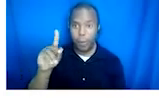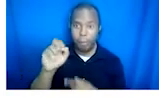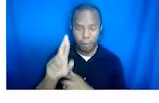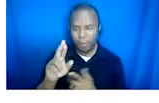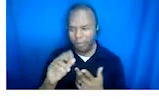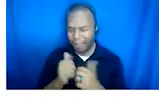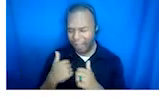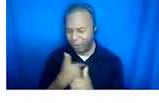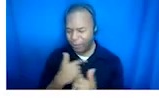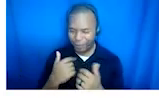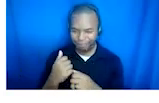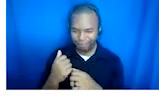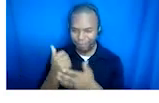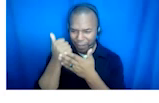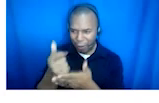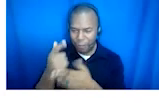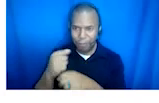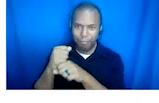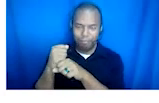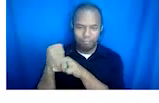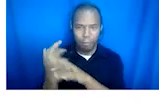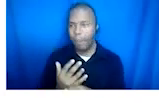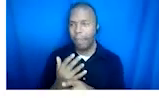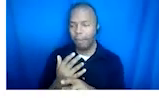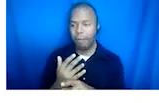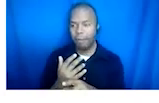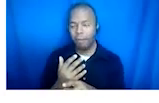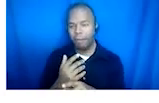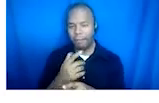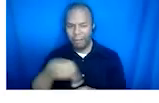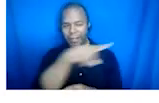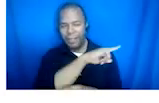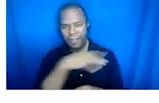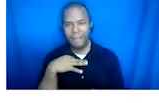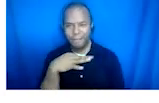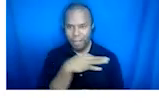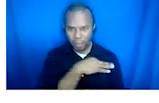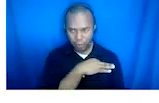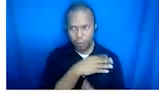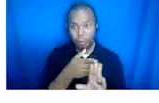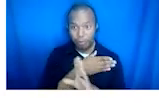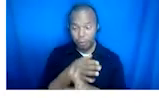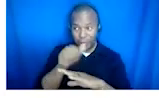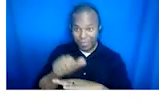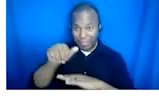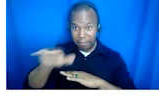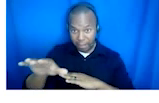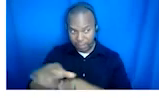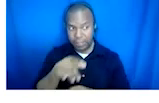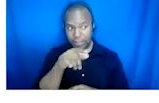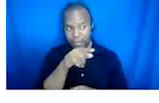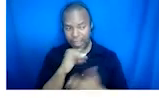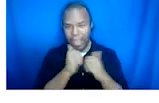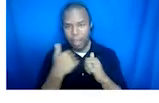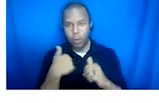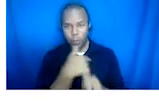prepare the faculty who are submitting their courses to the reviewers to where they're at that point where most of them are going to be like, oh